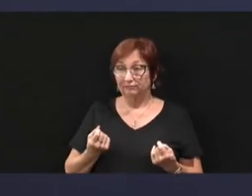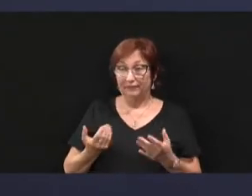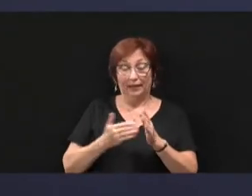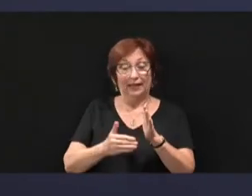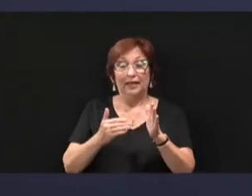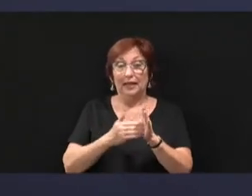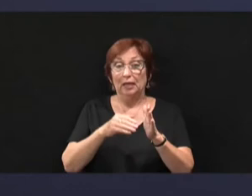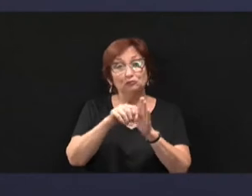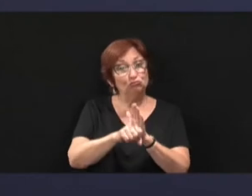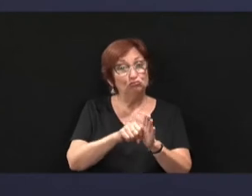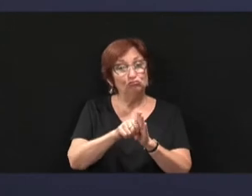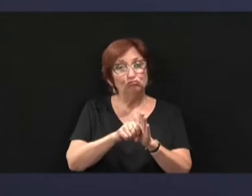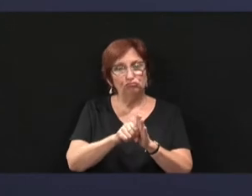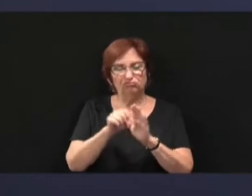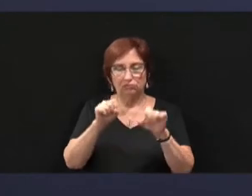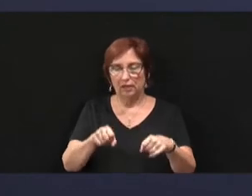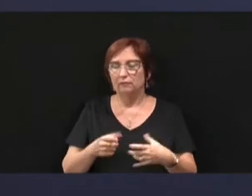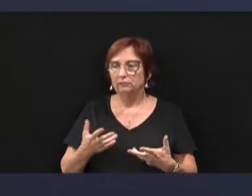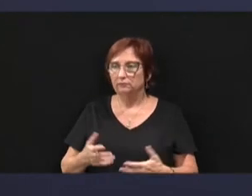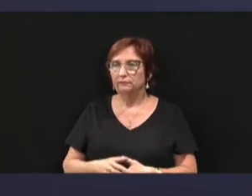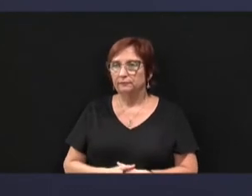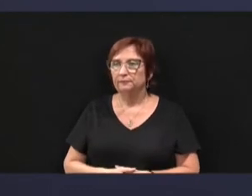times.